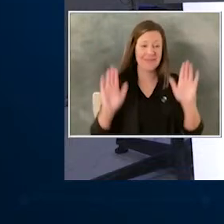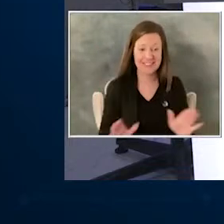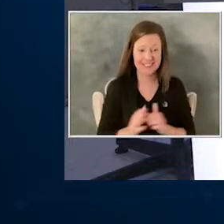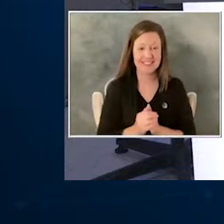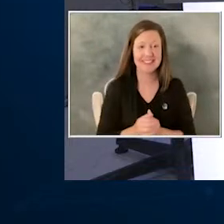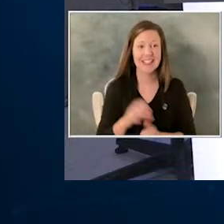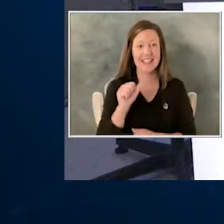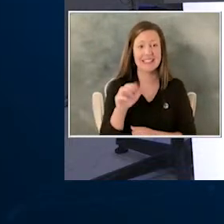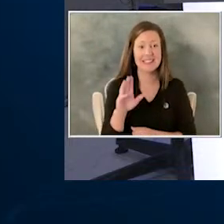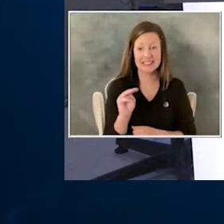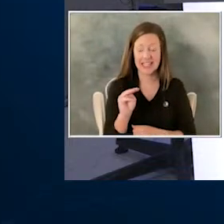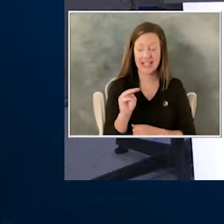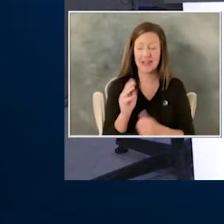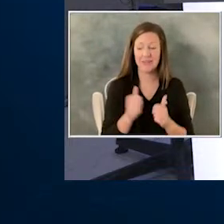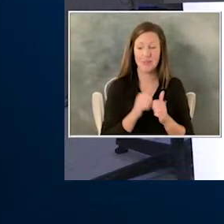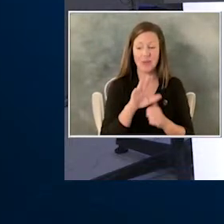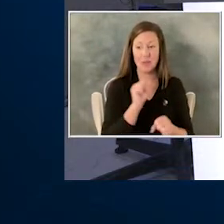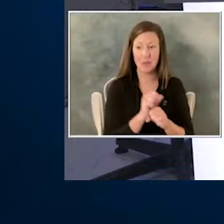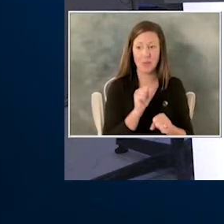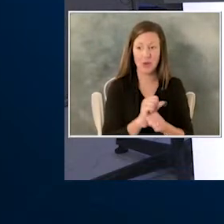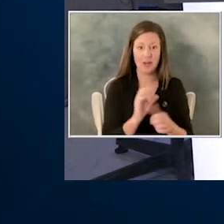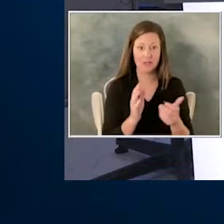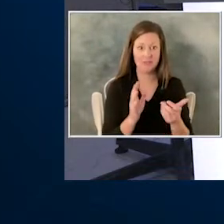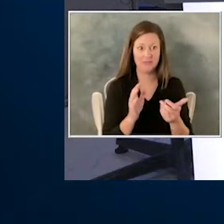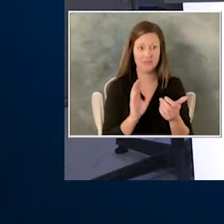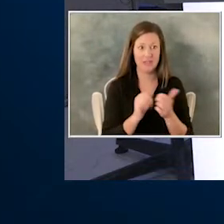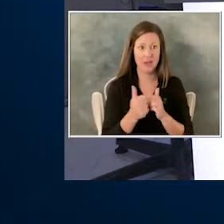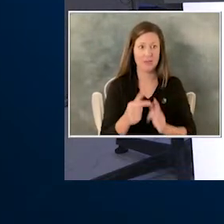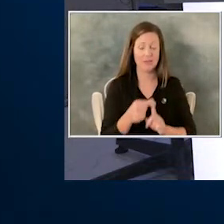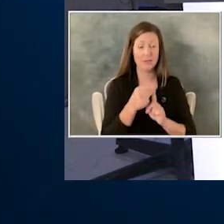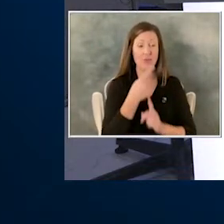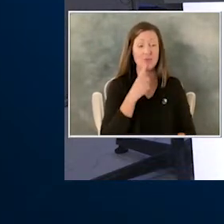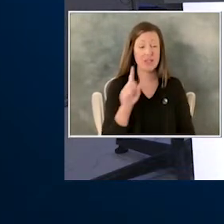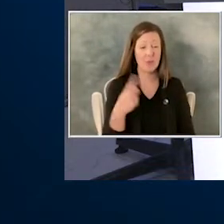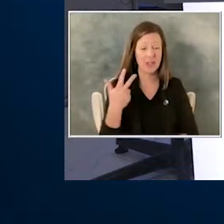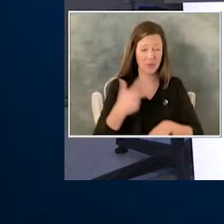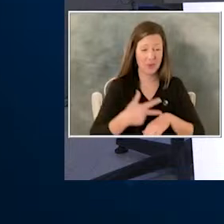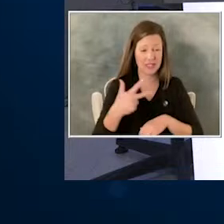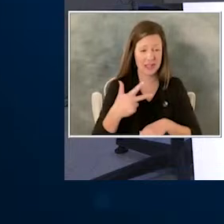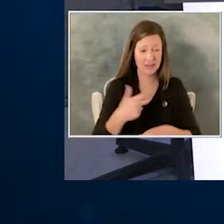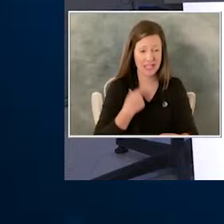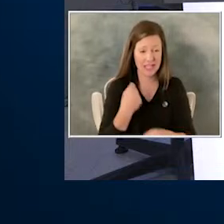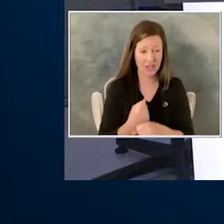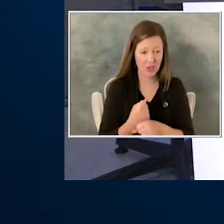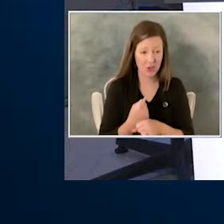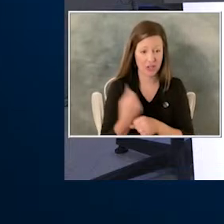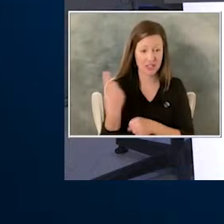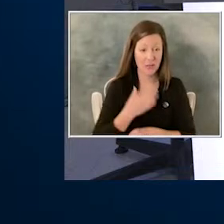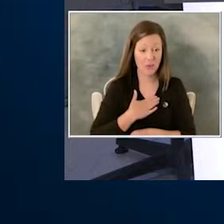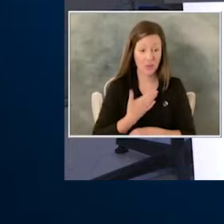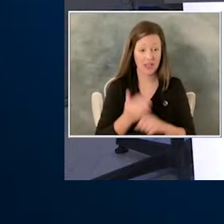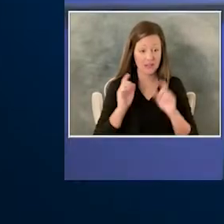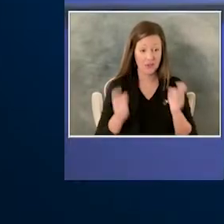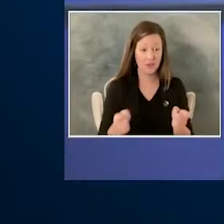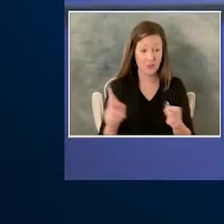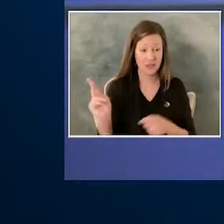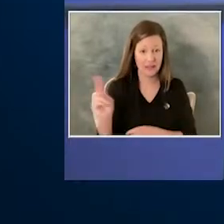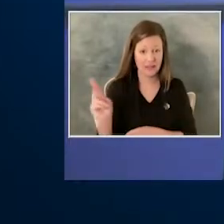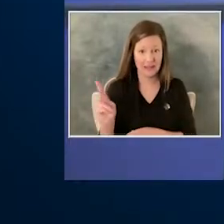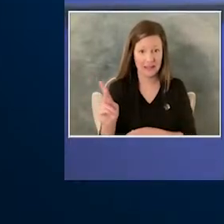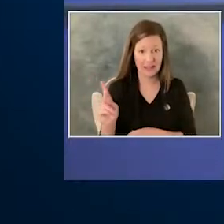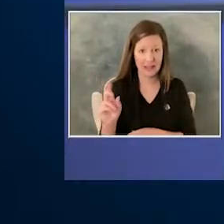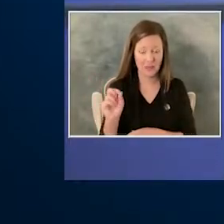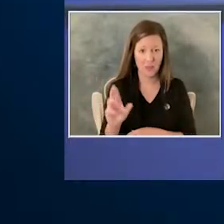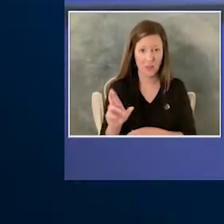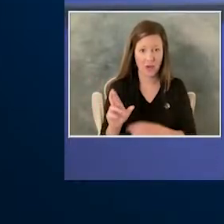work, how special is it? You said only 3 times a year an altruistic donor comes forward? I